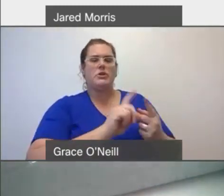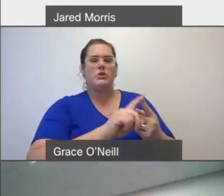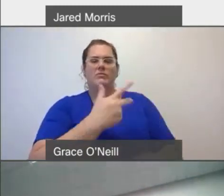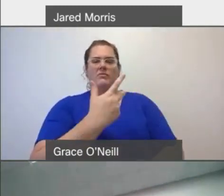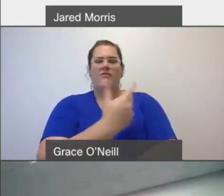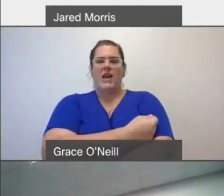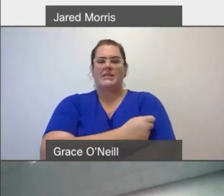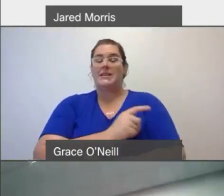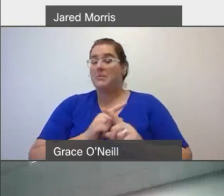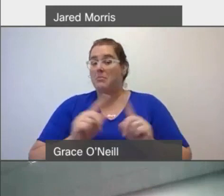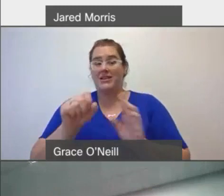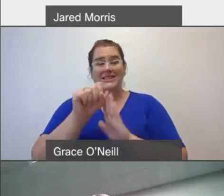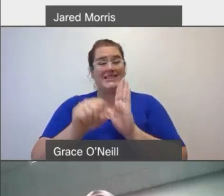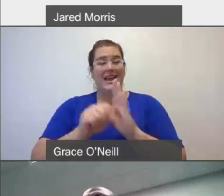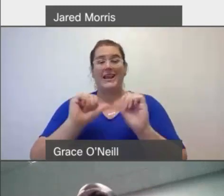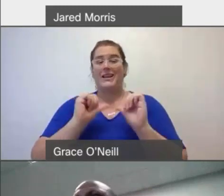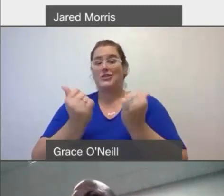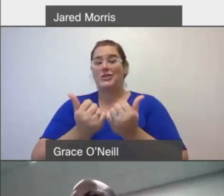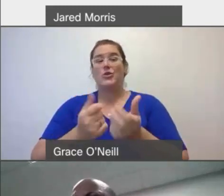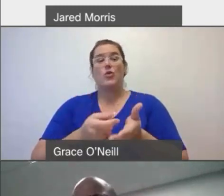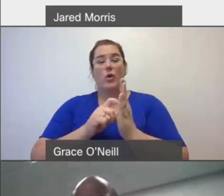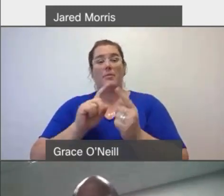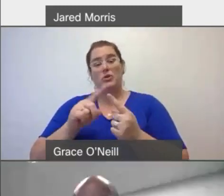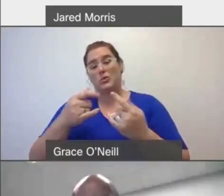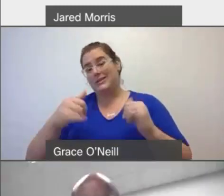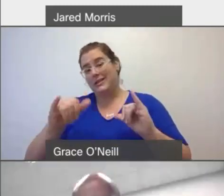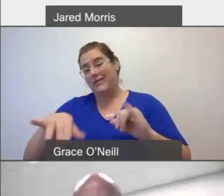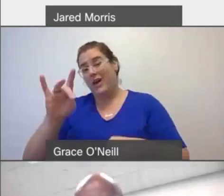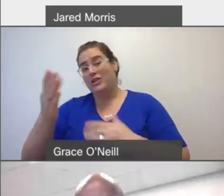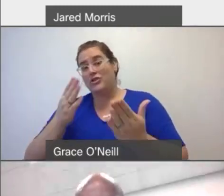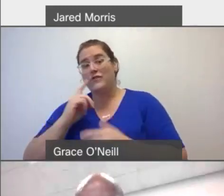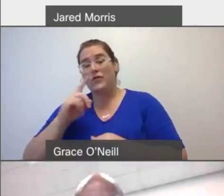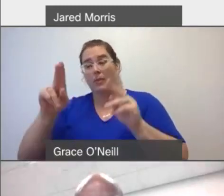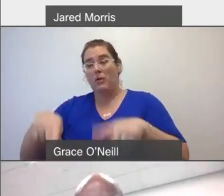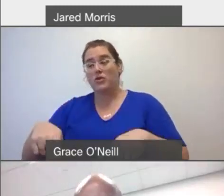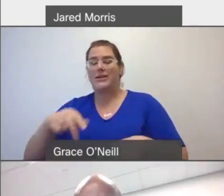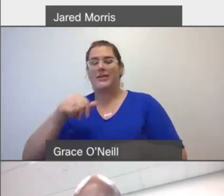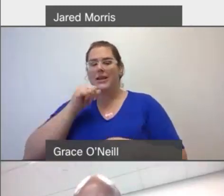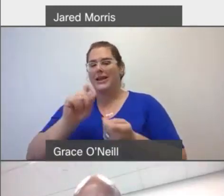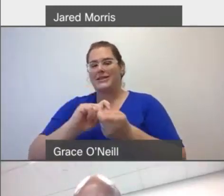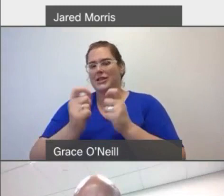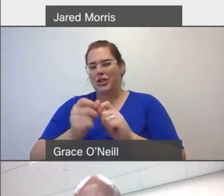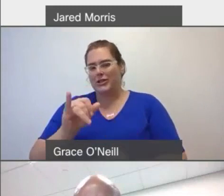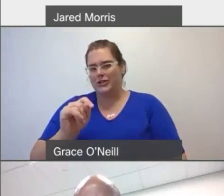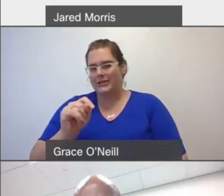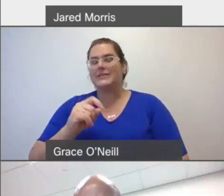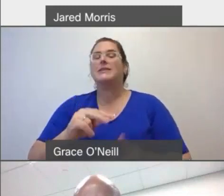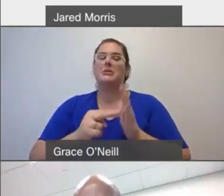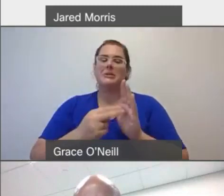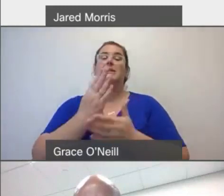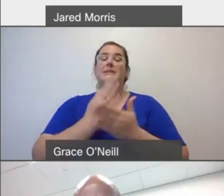agency's requirement to still find services for the person. So there could be individual agencies that could